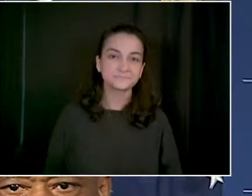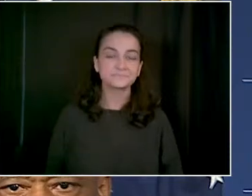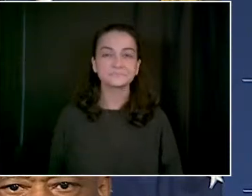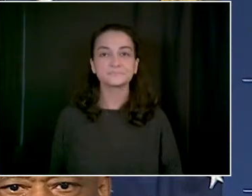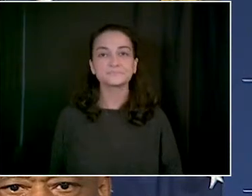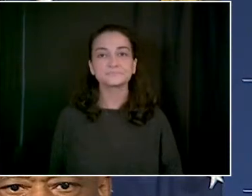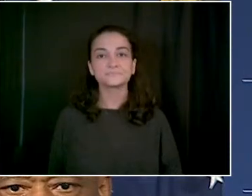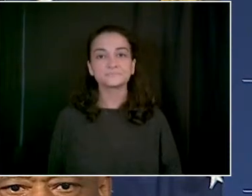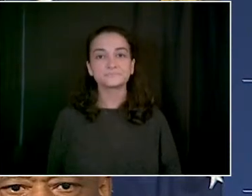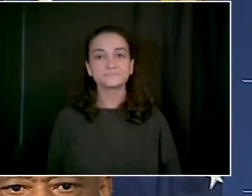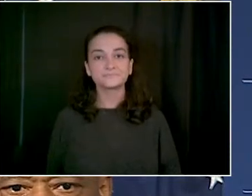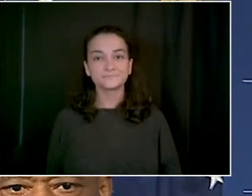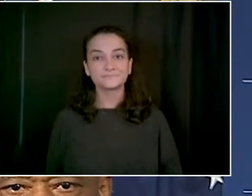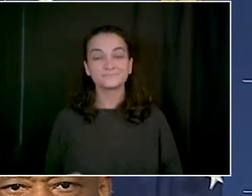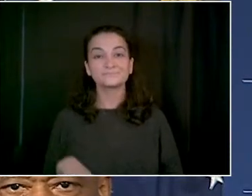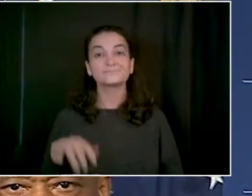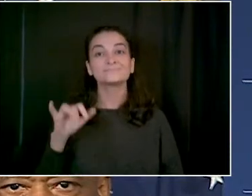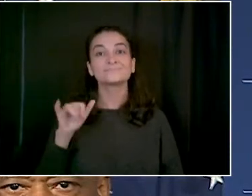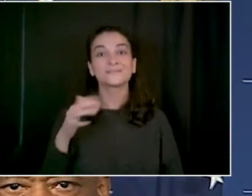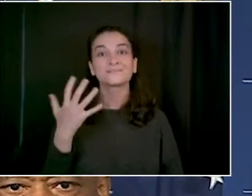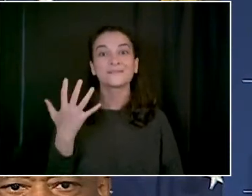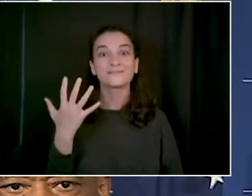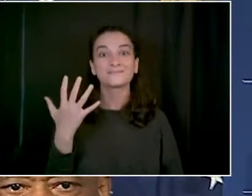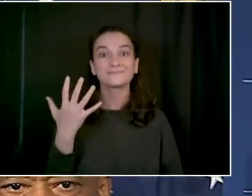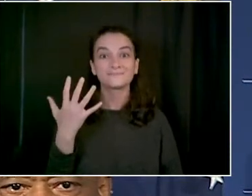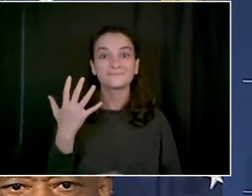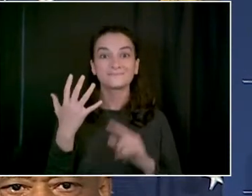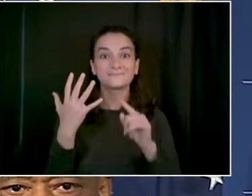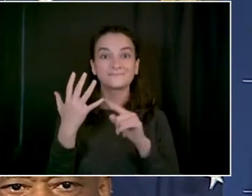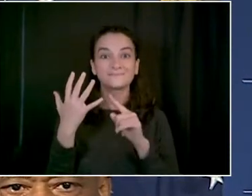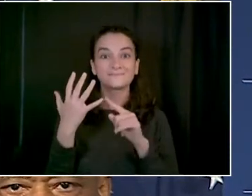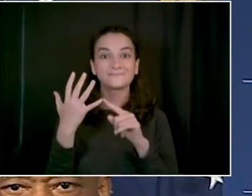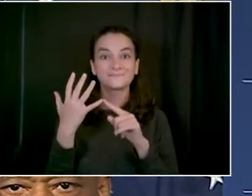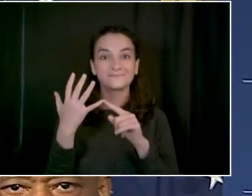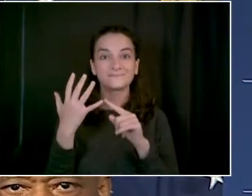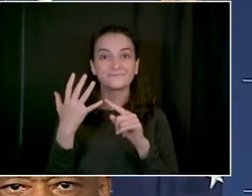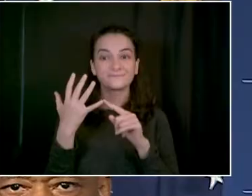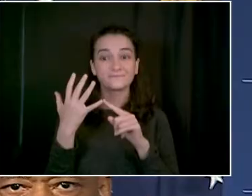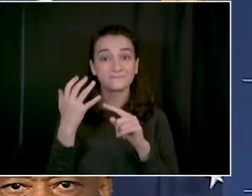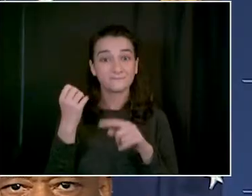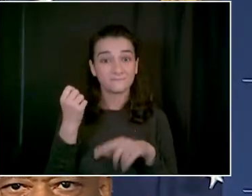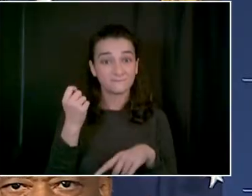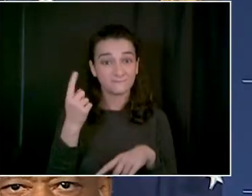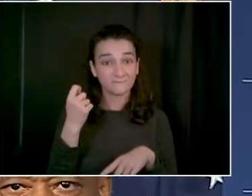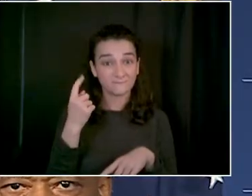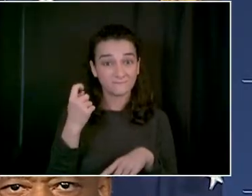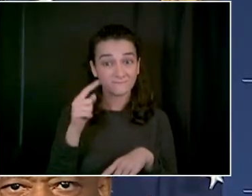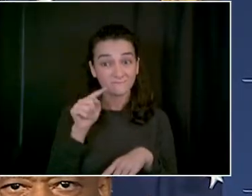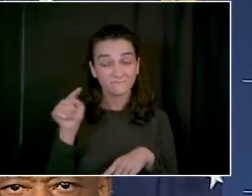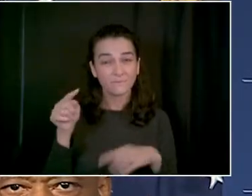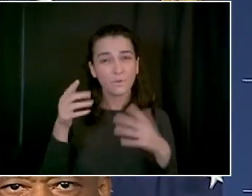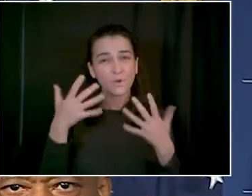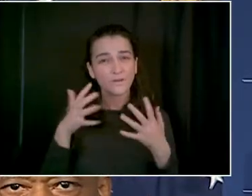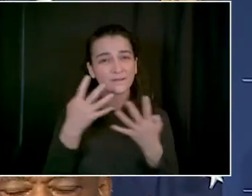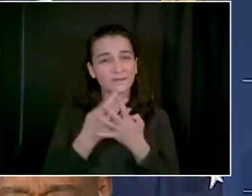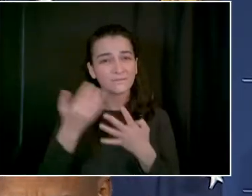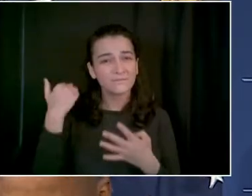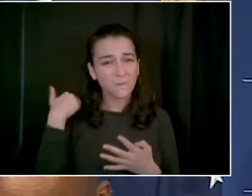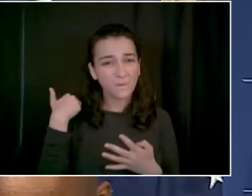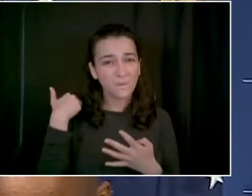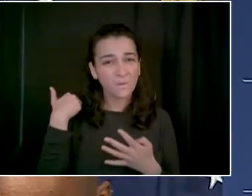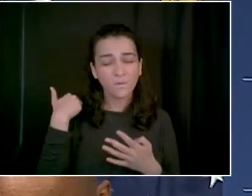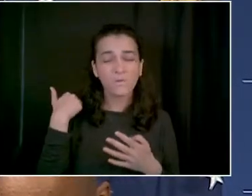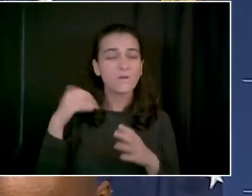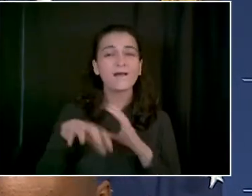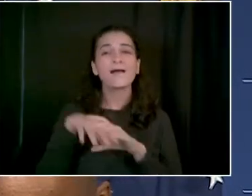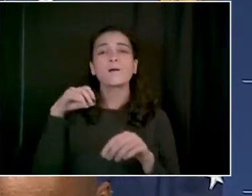charges, including attempted felony assault, inciting riot, and reckless endangerment. More arrests are coming.